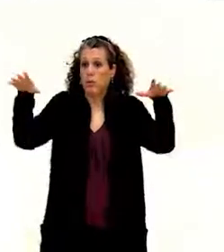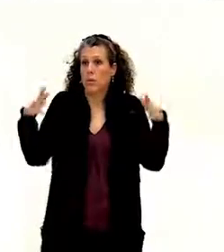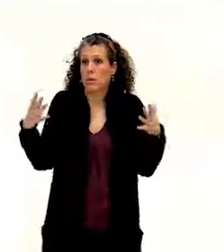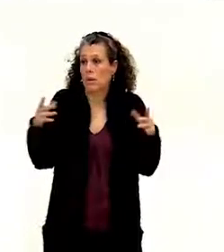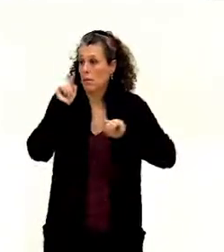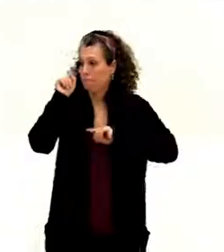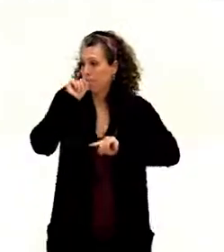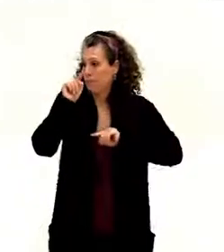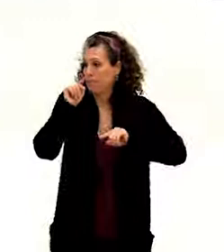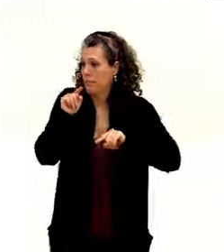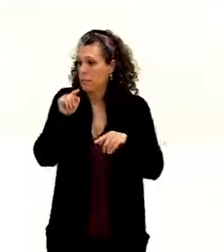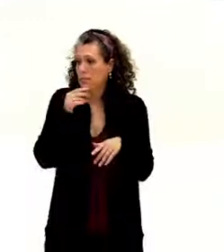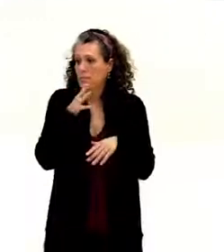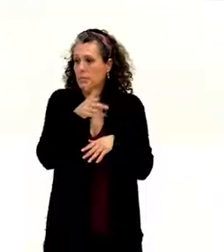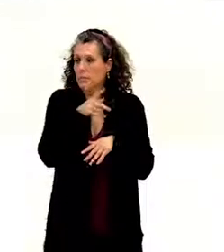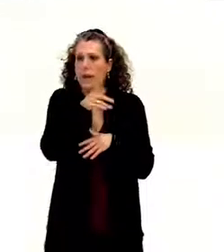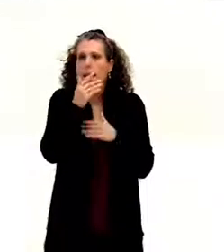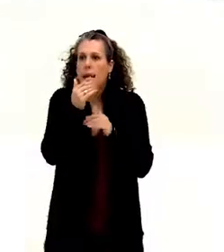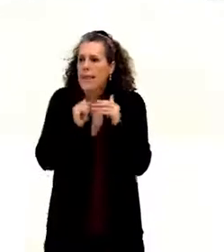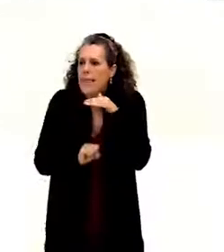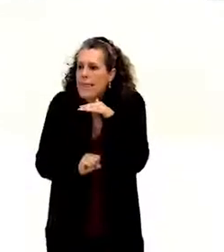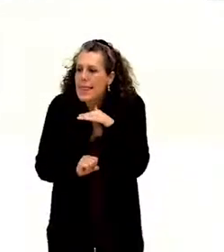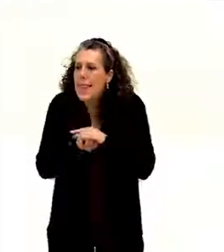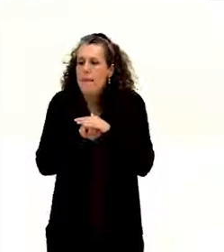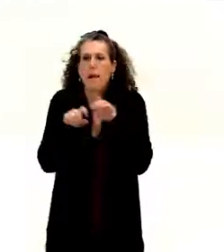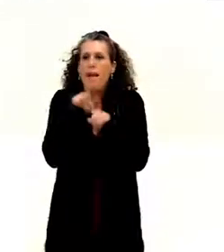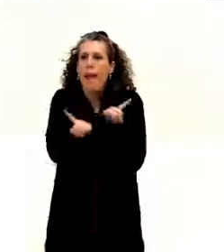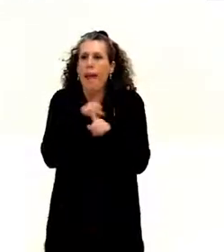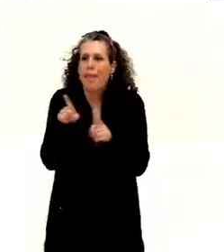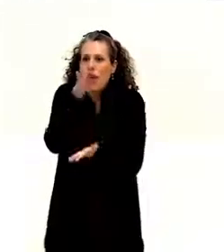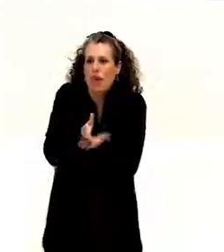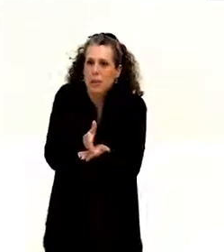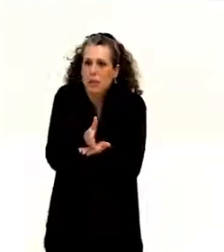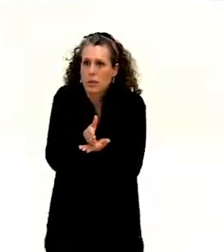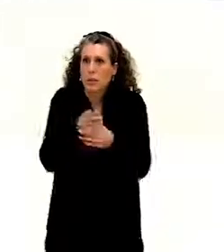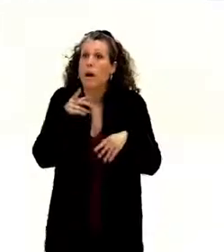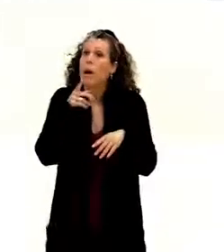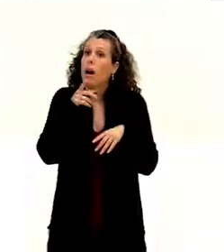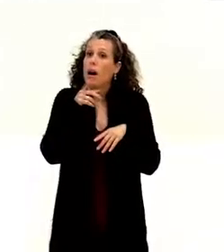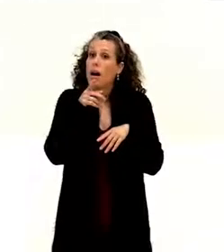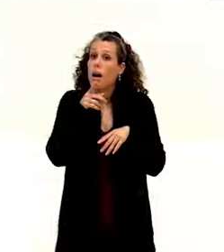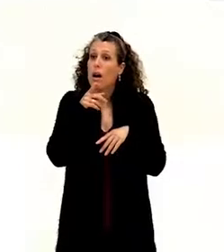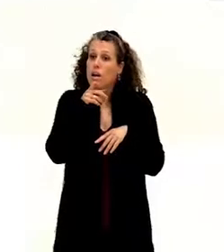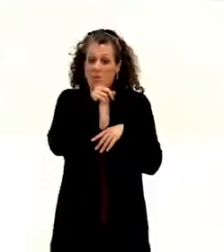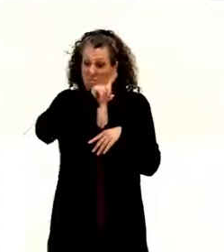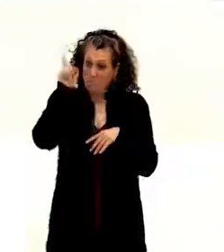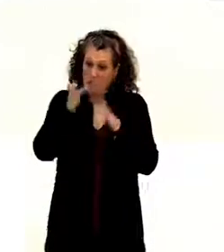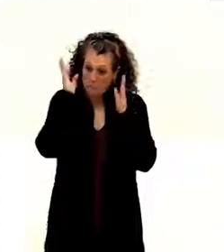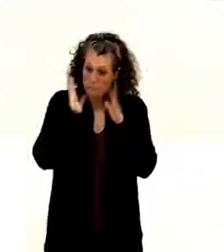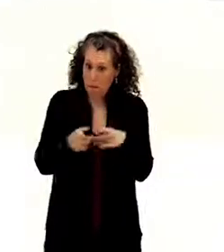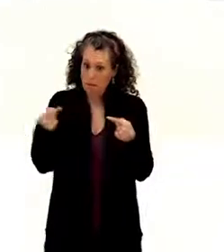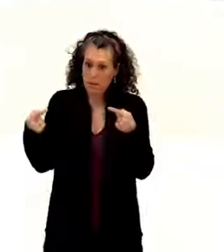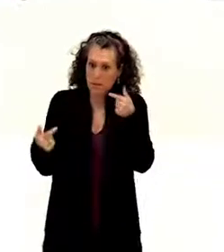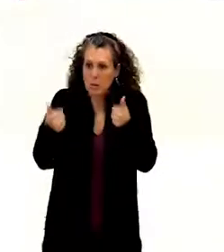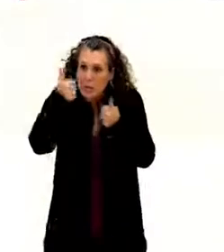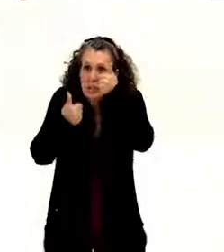have limited use of antitrust. You cannot have competition requirements based on that. You cannot